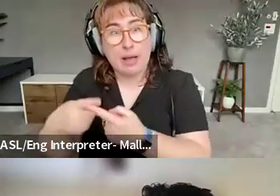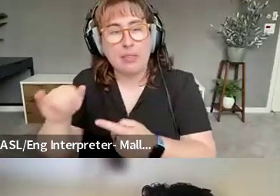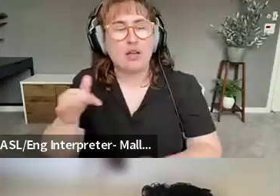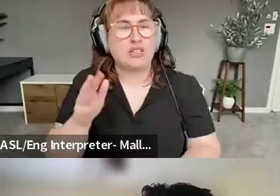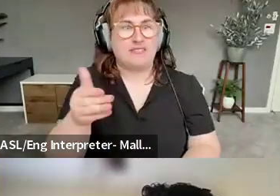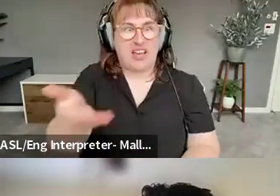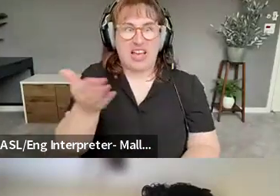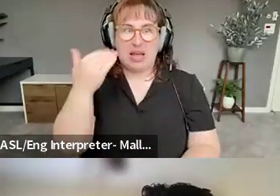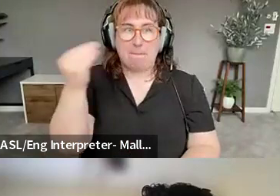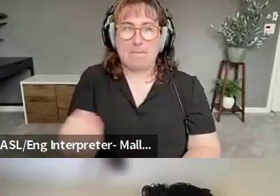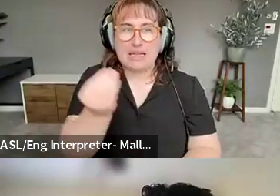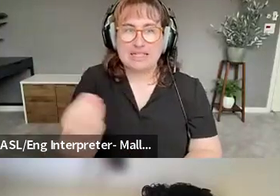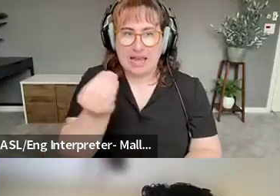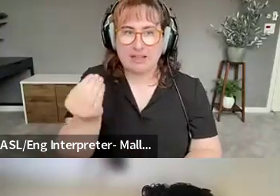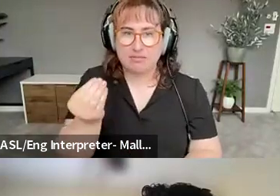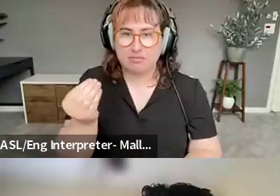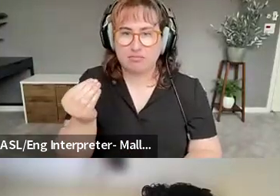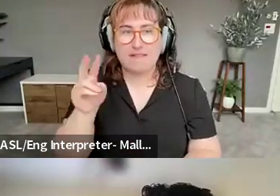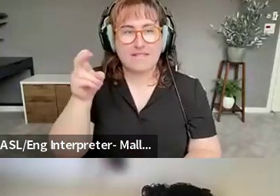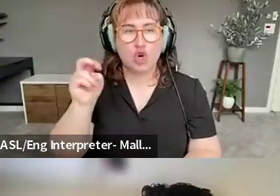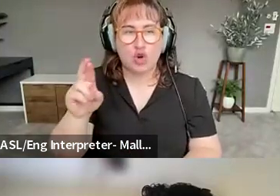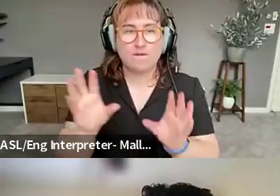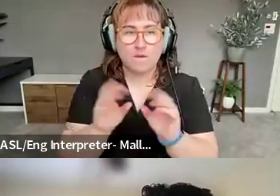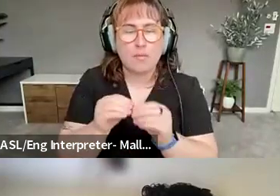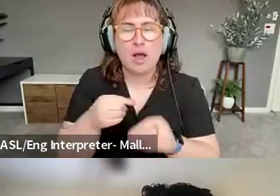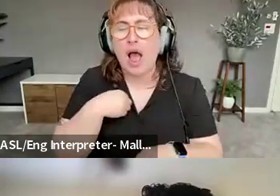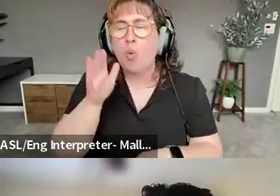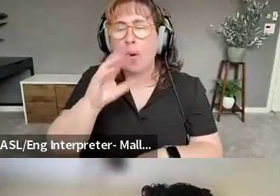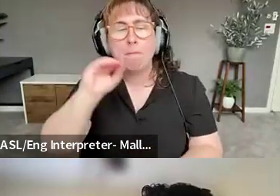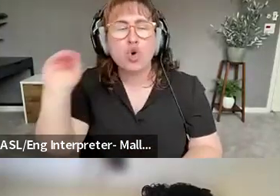Monday's vendor forum. And I will drop the